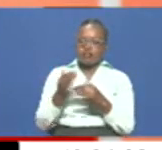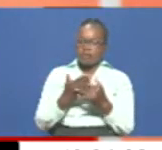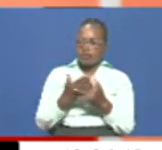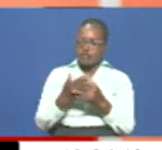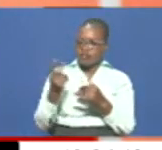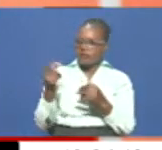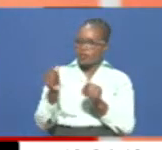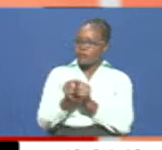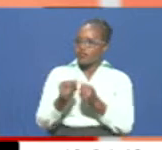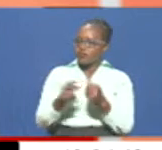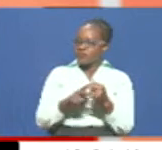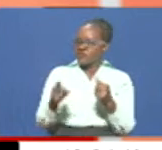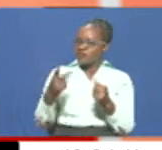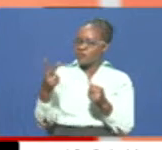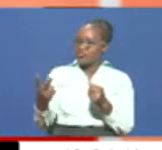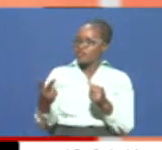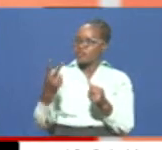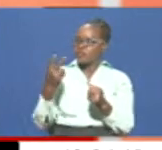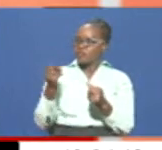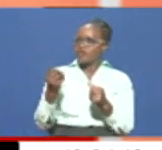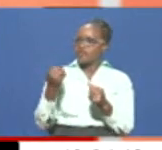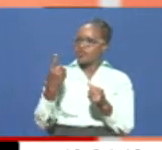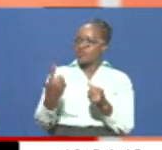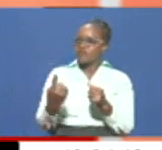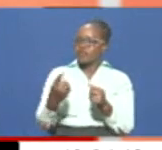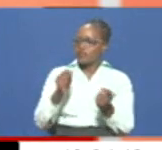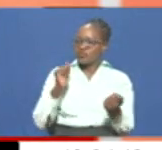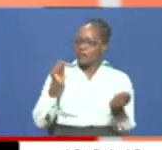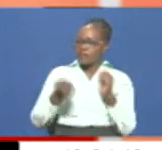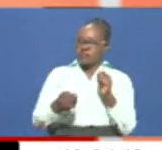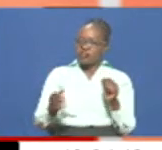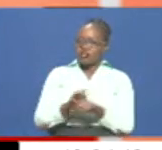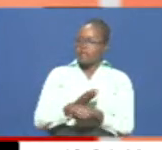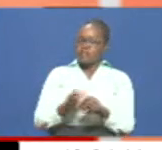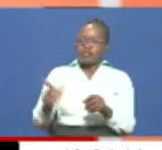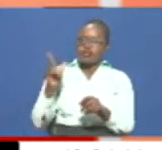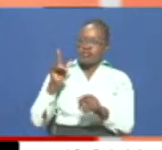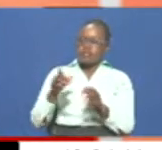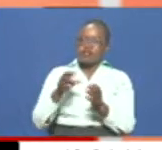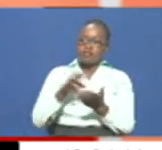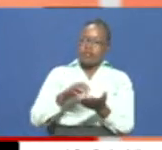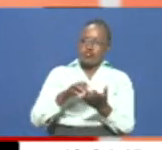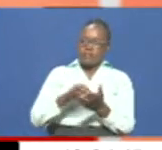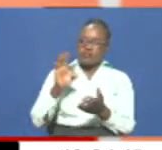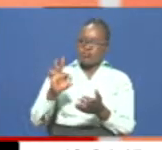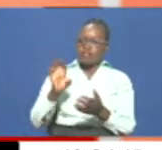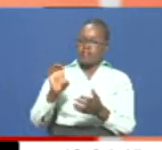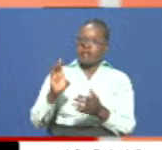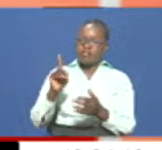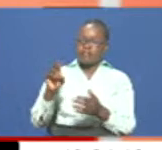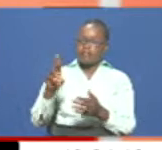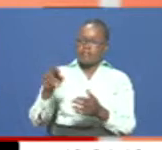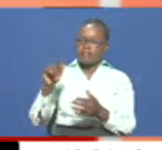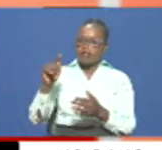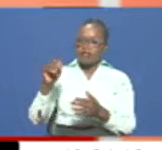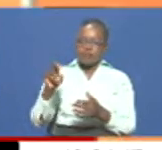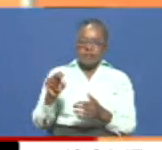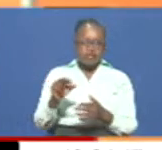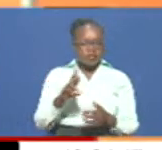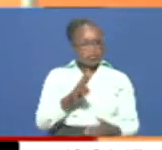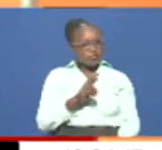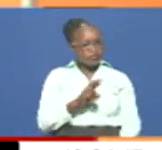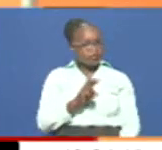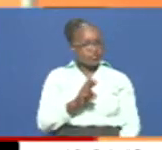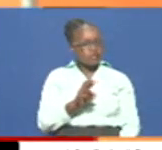and 2021, that will be a complete change in terms of the legal status of federations. Okay. Fingers crossed that indeed we shall